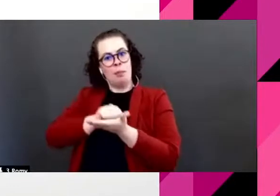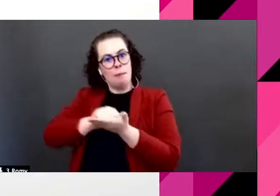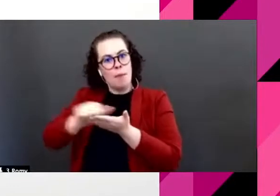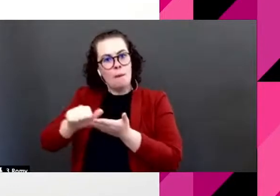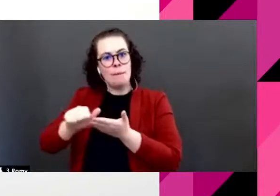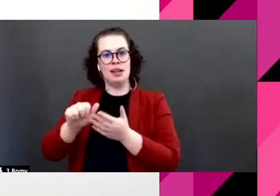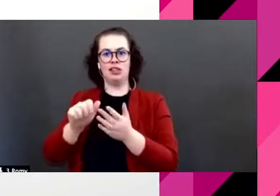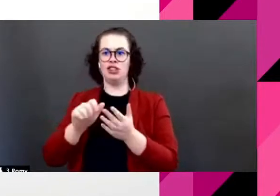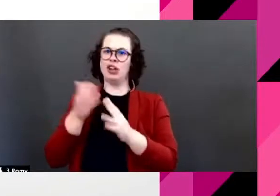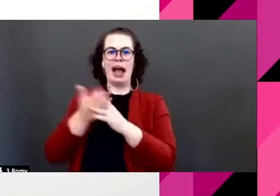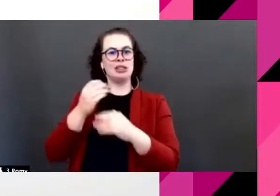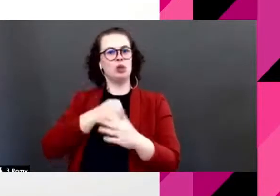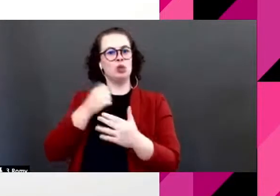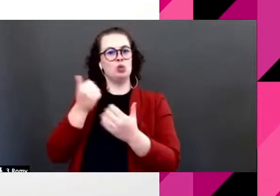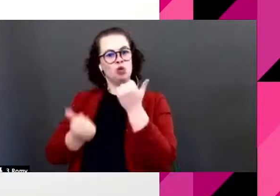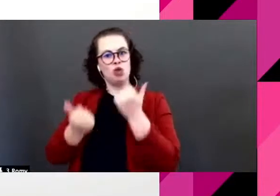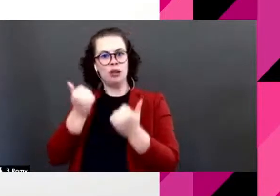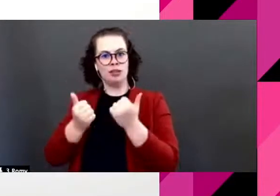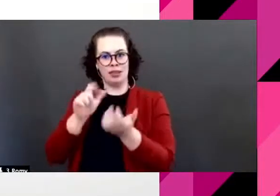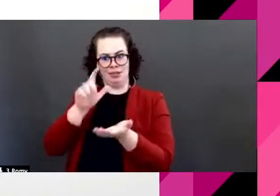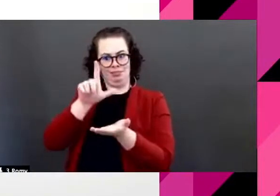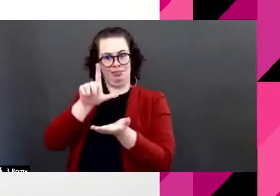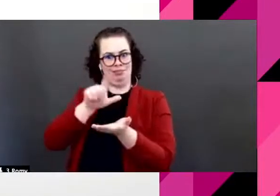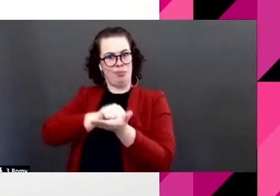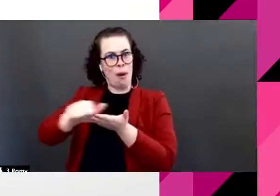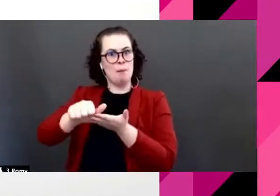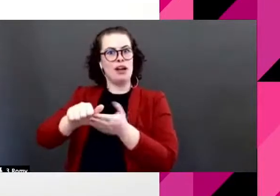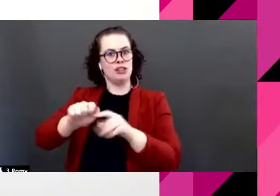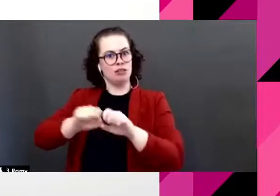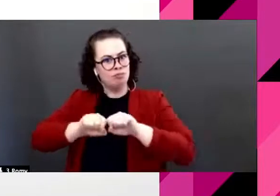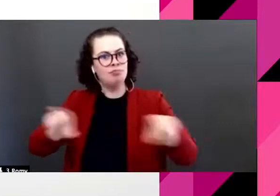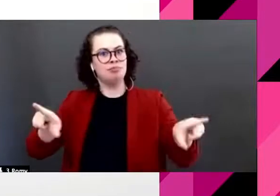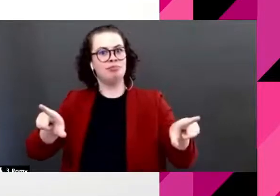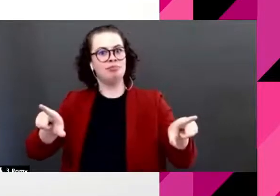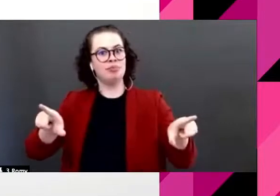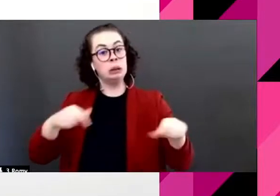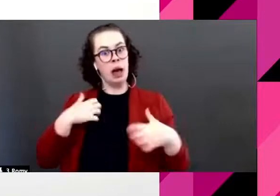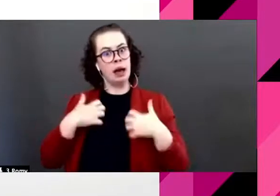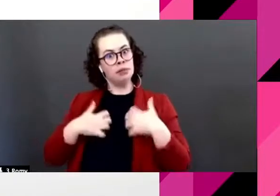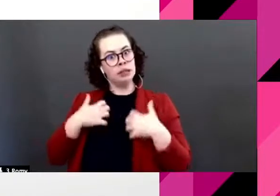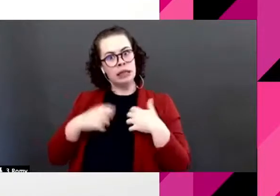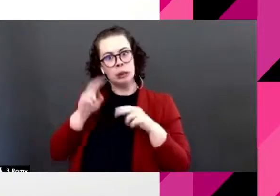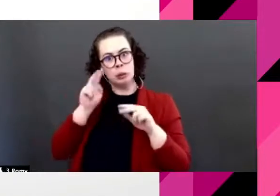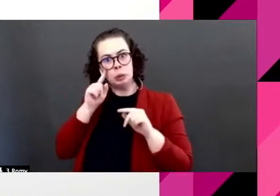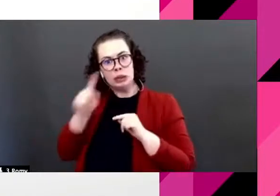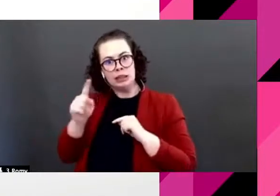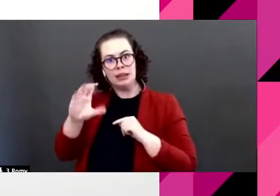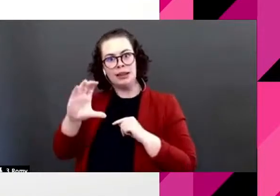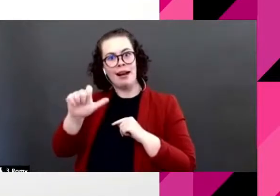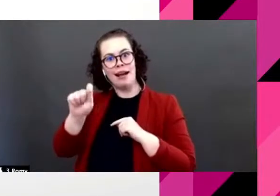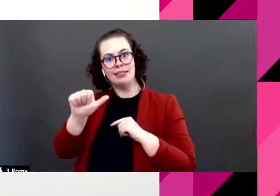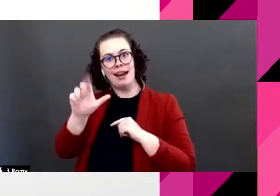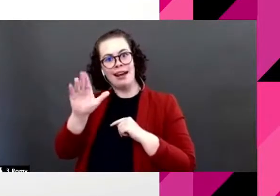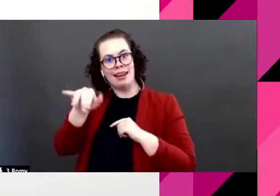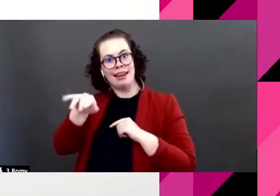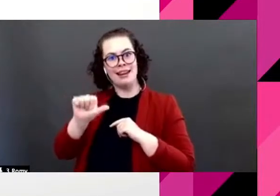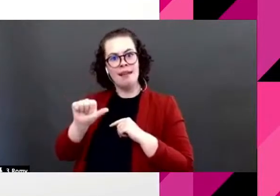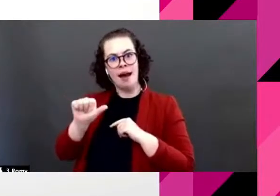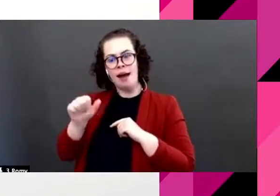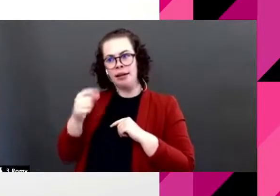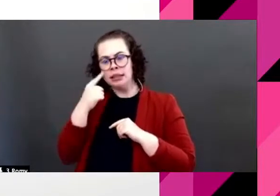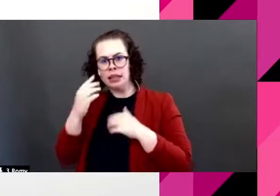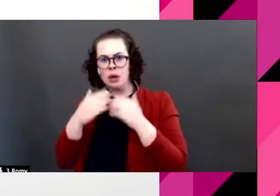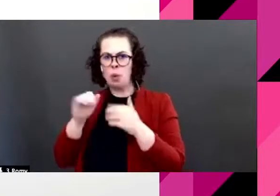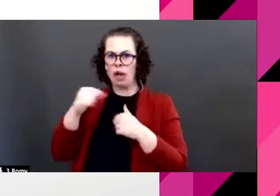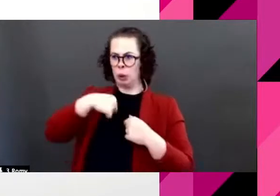Justice for Persons with Disabilities. And I look forward to learning from Catalina about the measures Ireland needs to